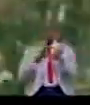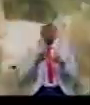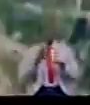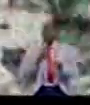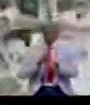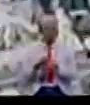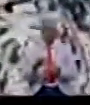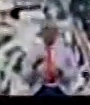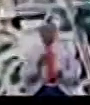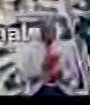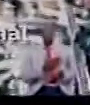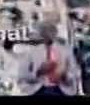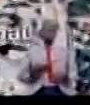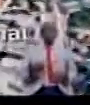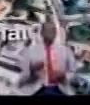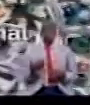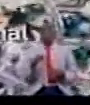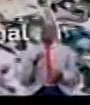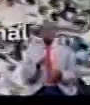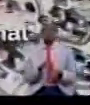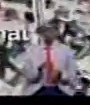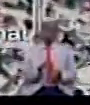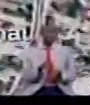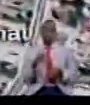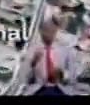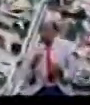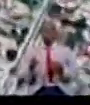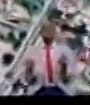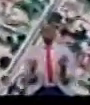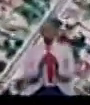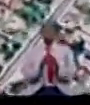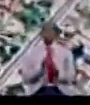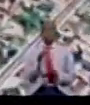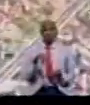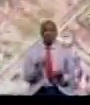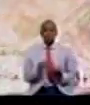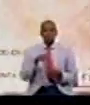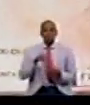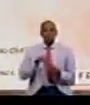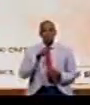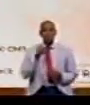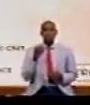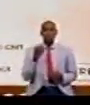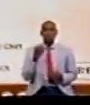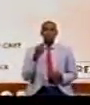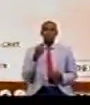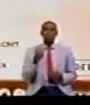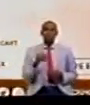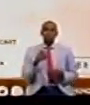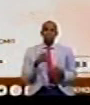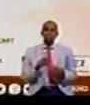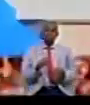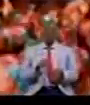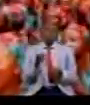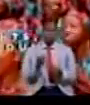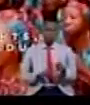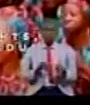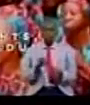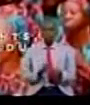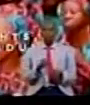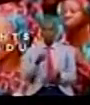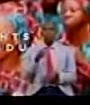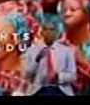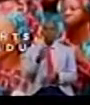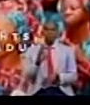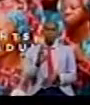remember met some years back, the wife that even brought that bought a Bible for one of my children